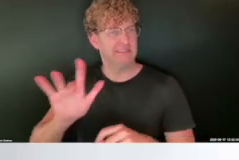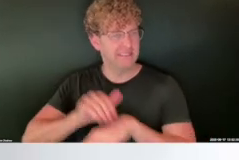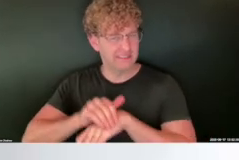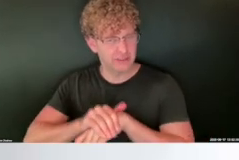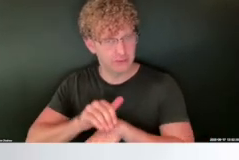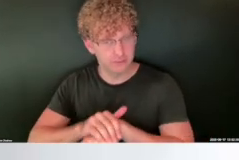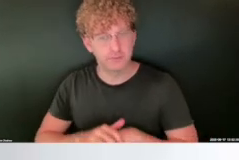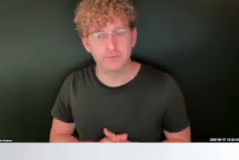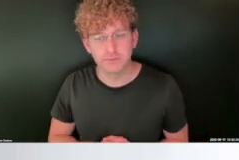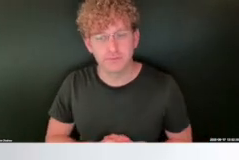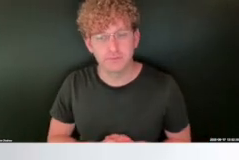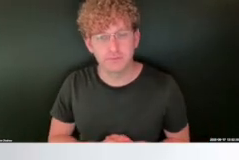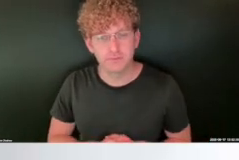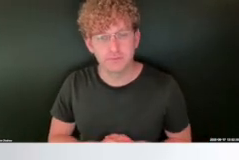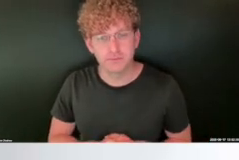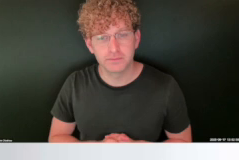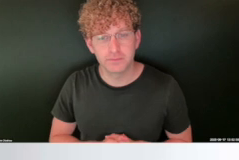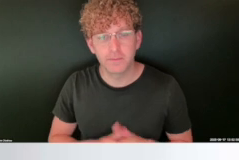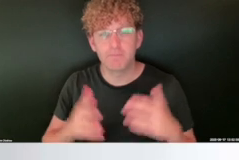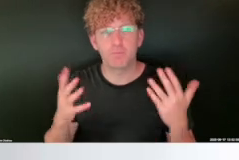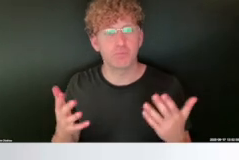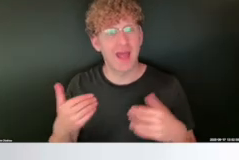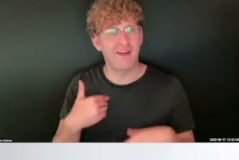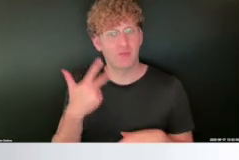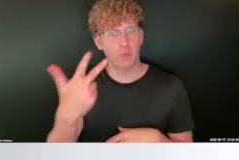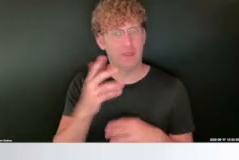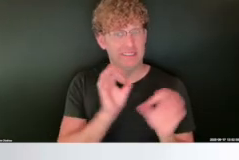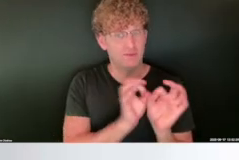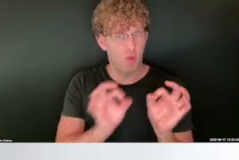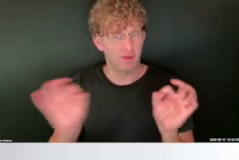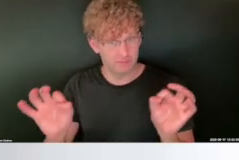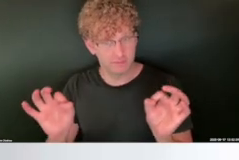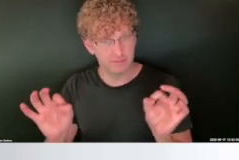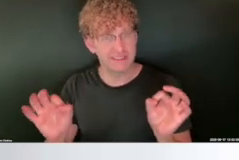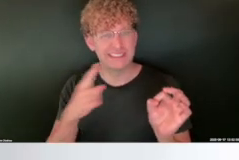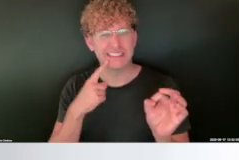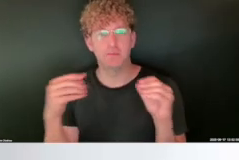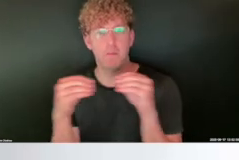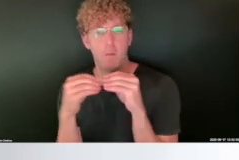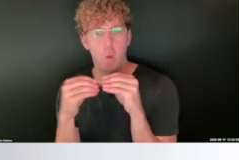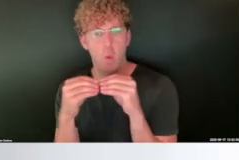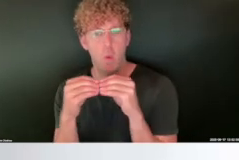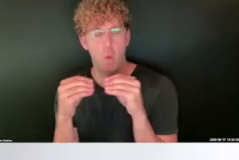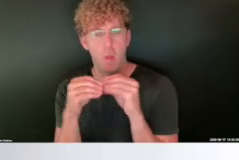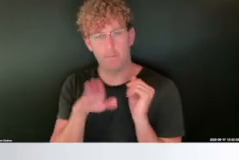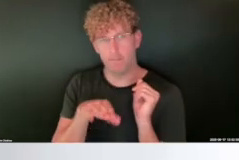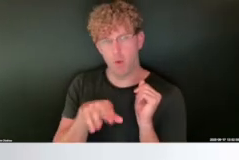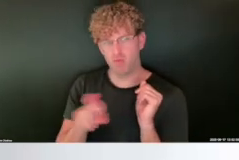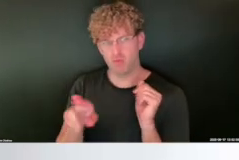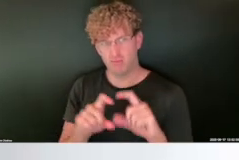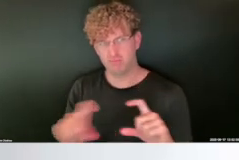from a smartphone. Click the three dots above where it says More on the bottom right side of the screen.